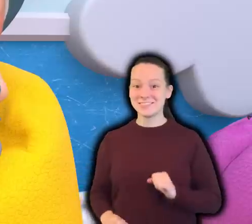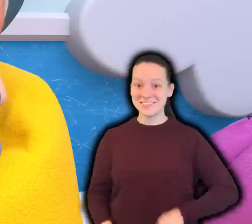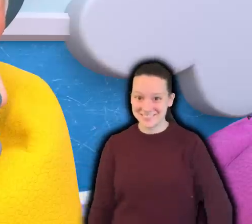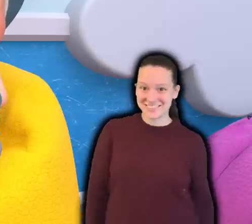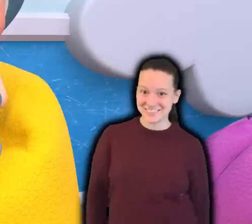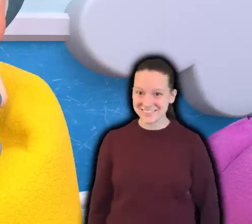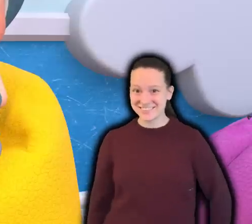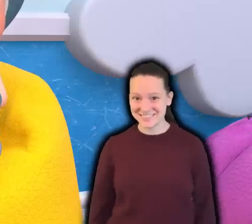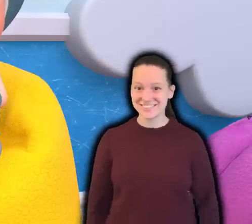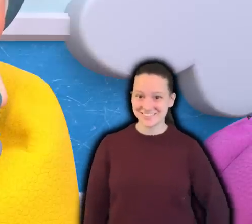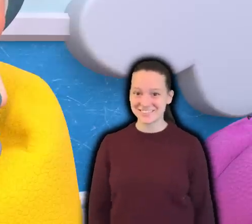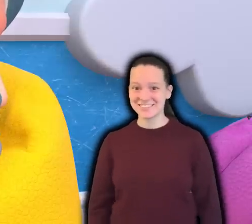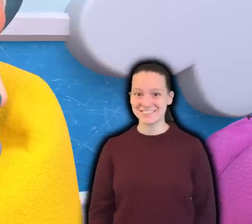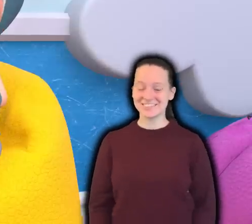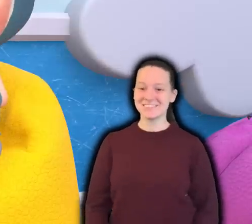foreign